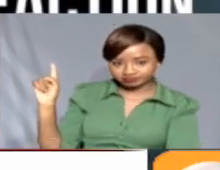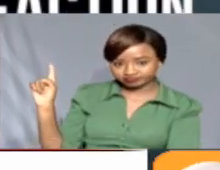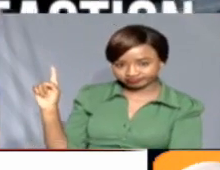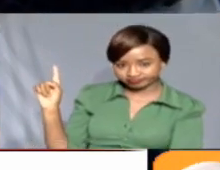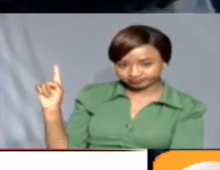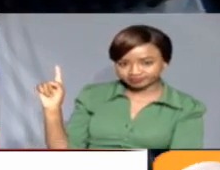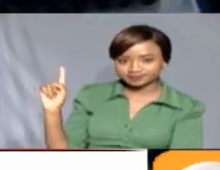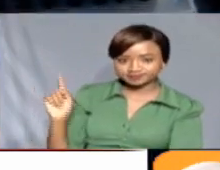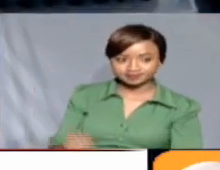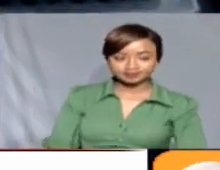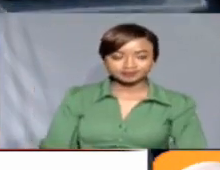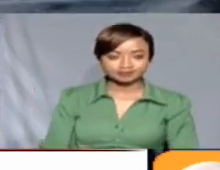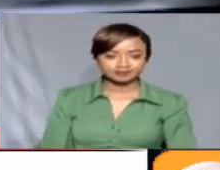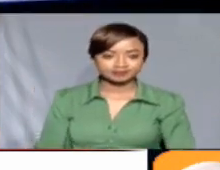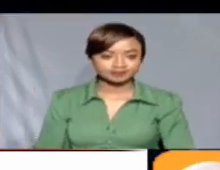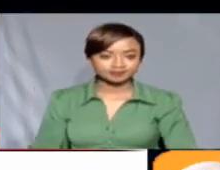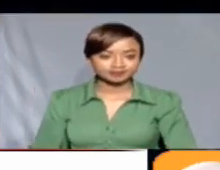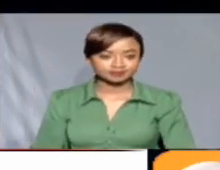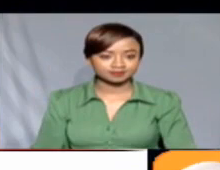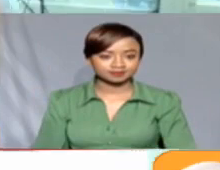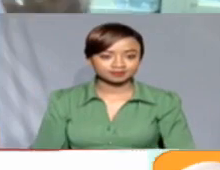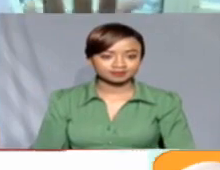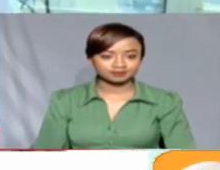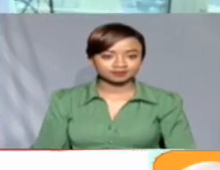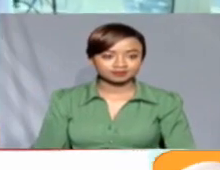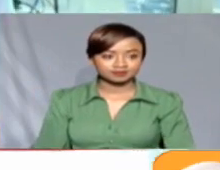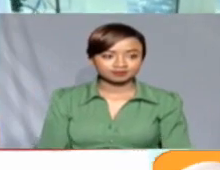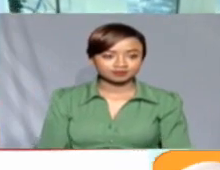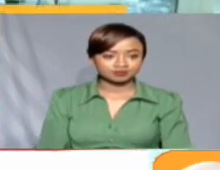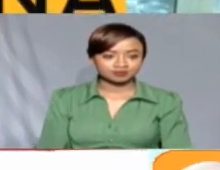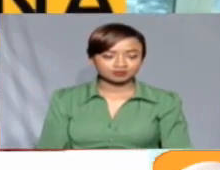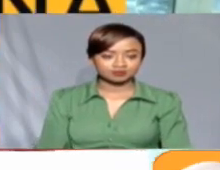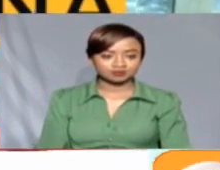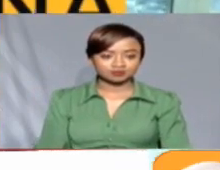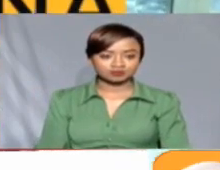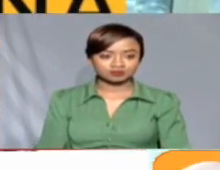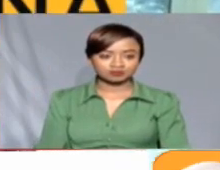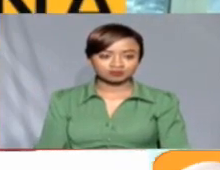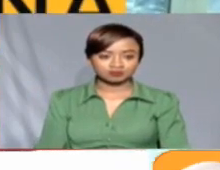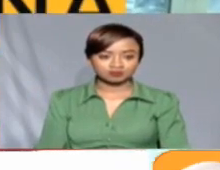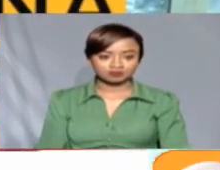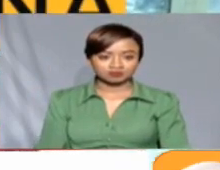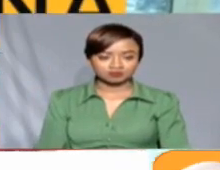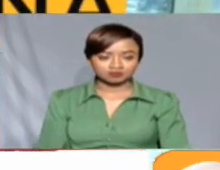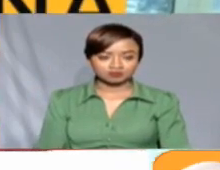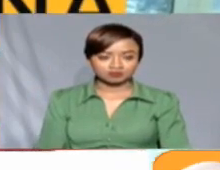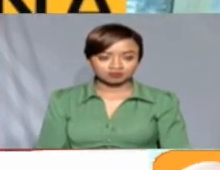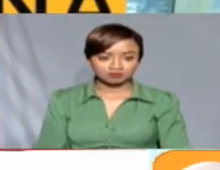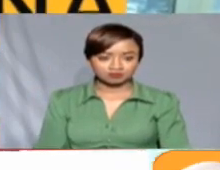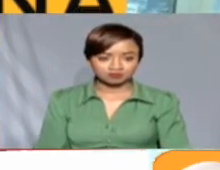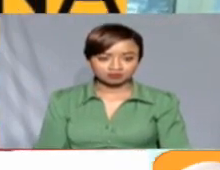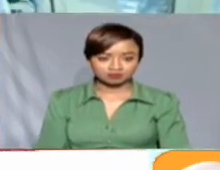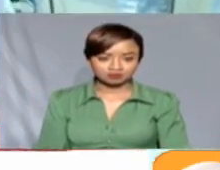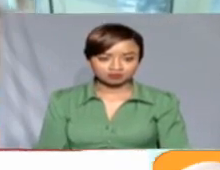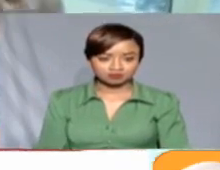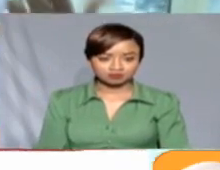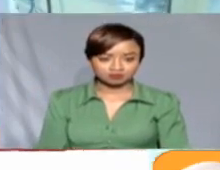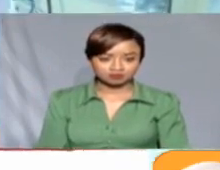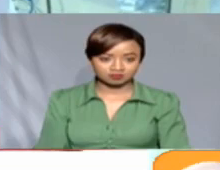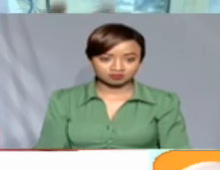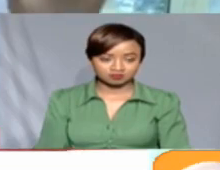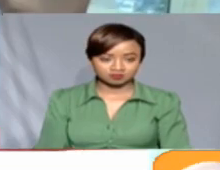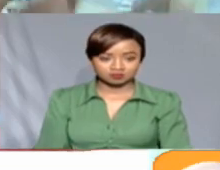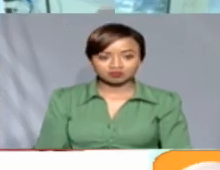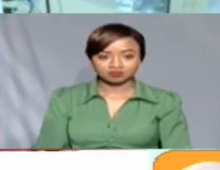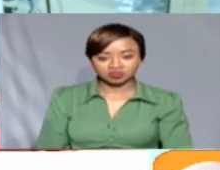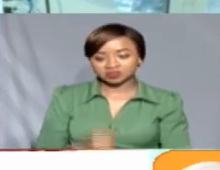reaction. Okay. And you're amplifying it so that we have enough product to be picked up onto the machine and say,